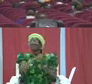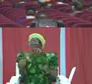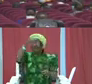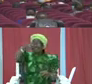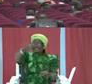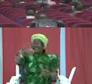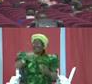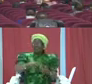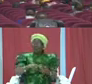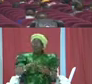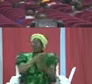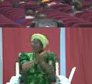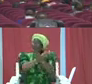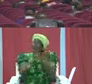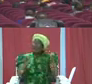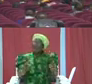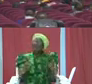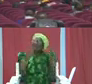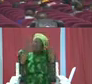If you need